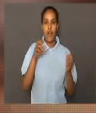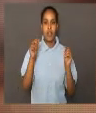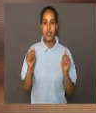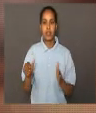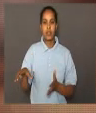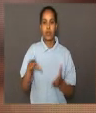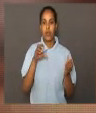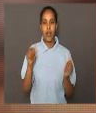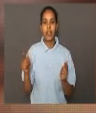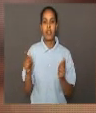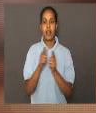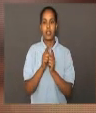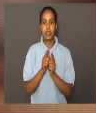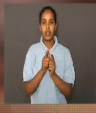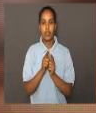solvent-solvent interaction,